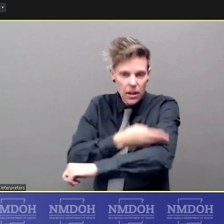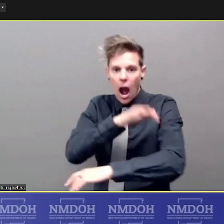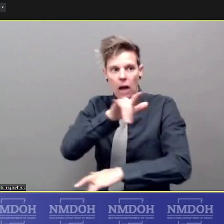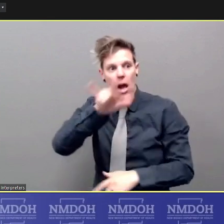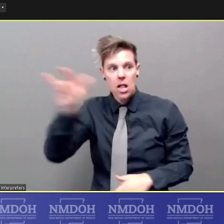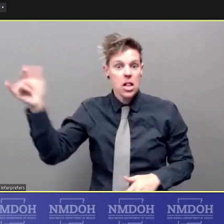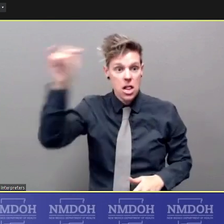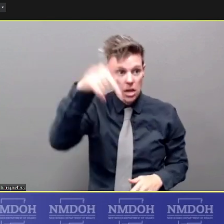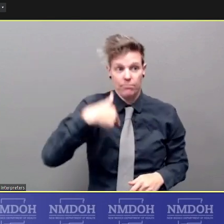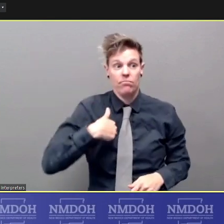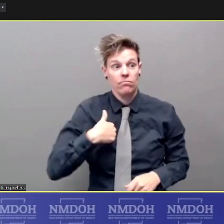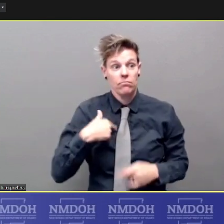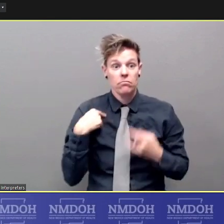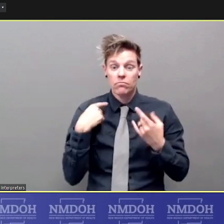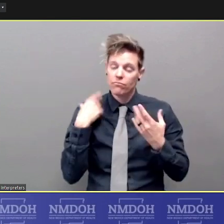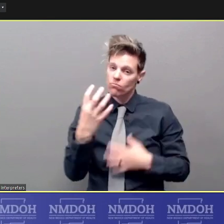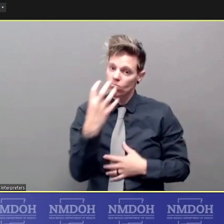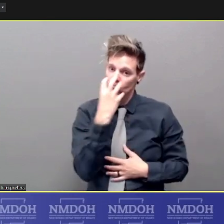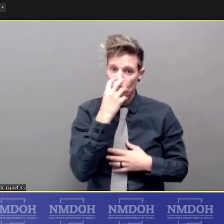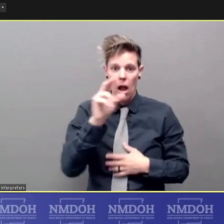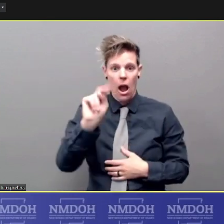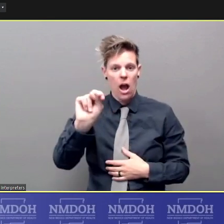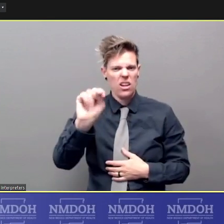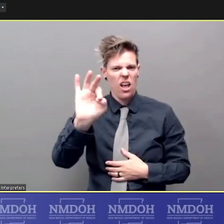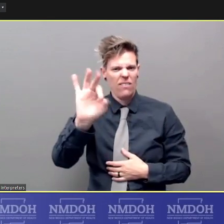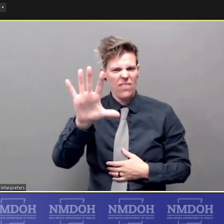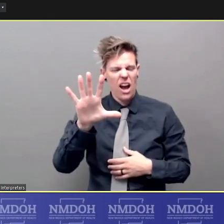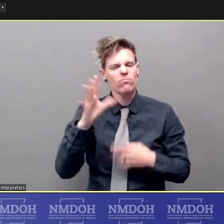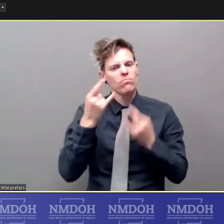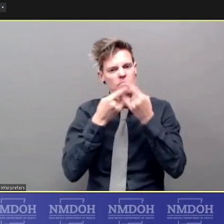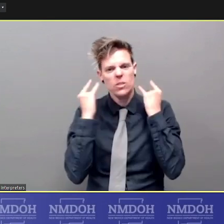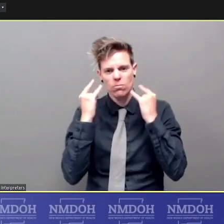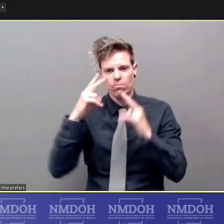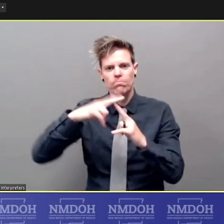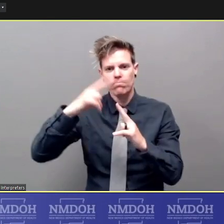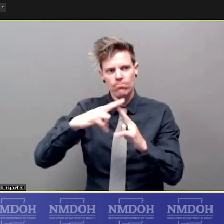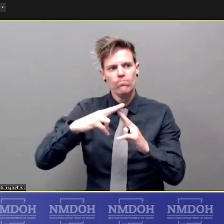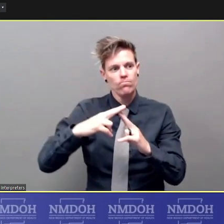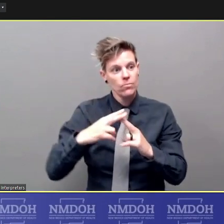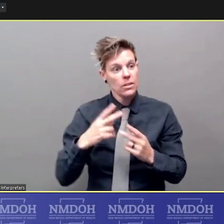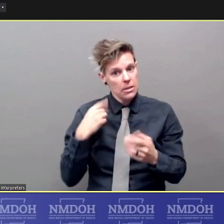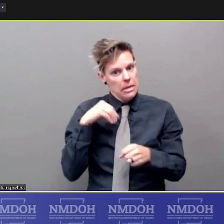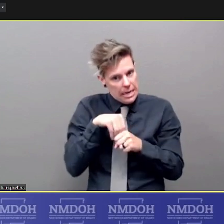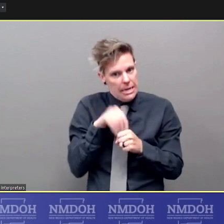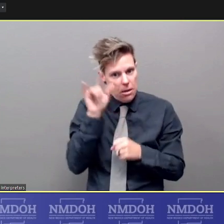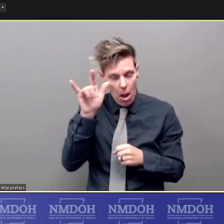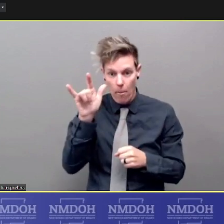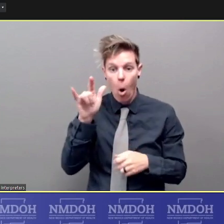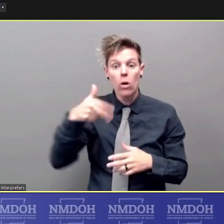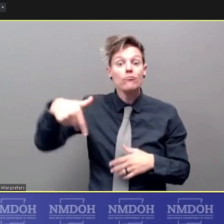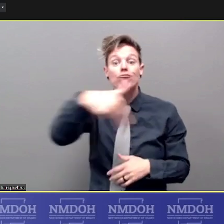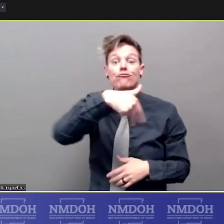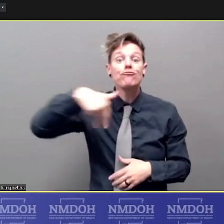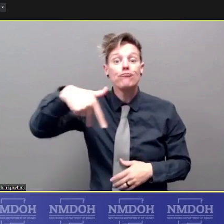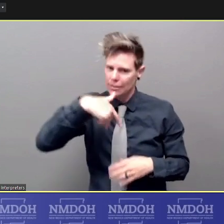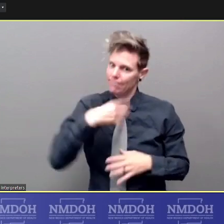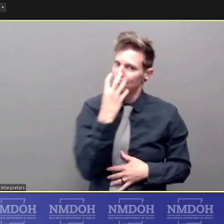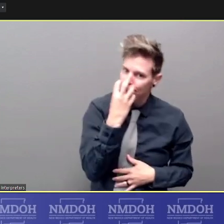all 4 flights. In the airport, also wear it in the airport. I think